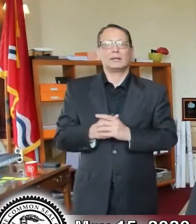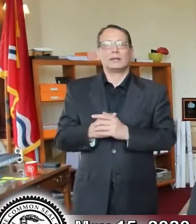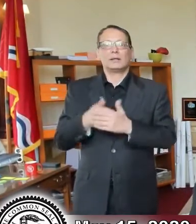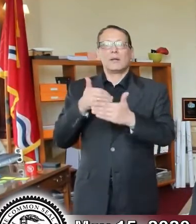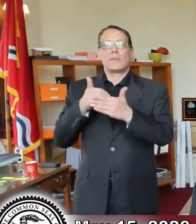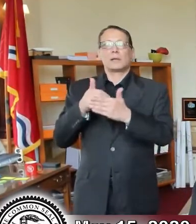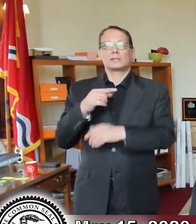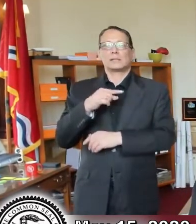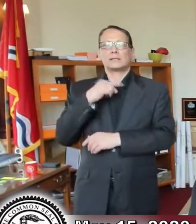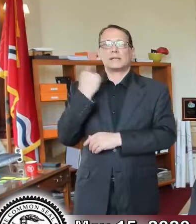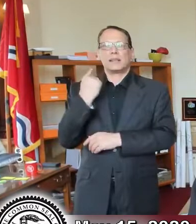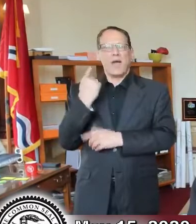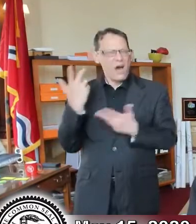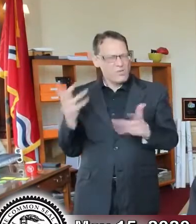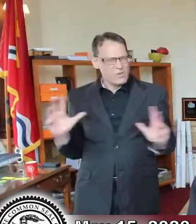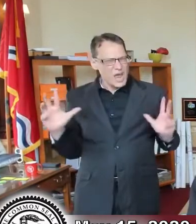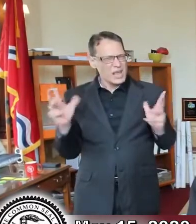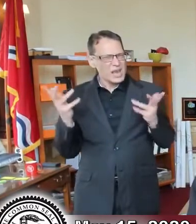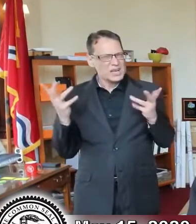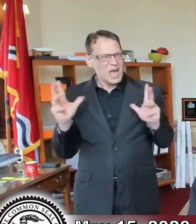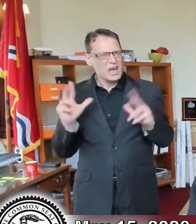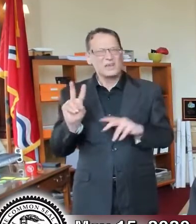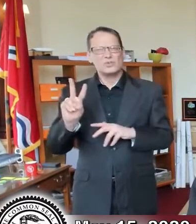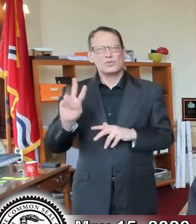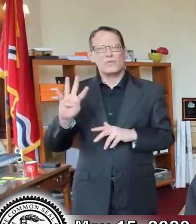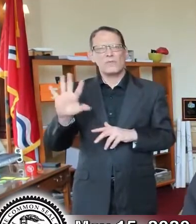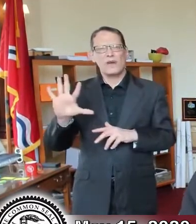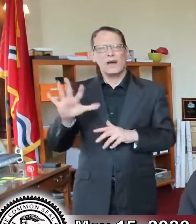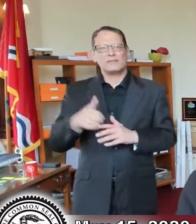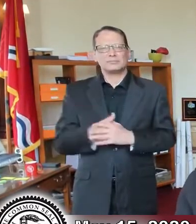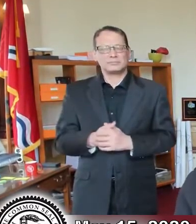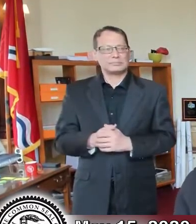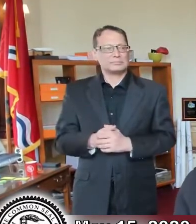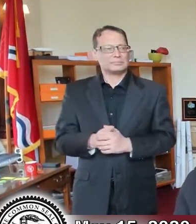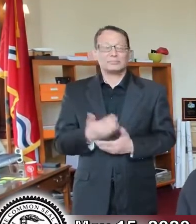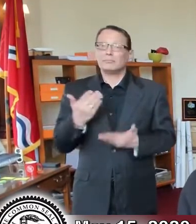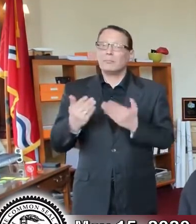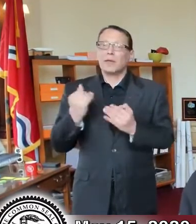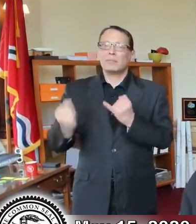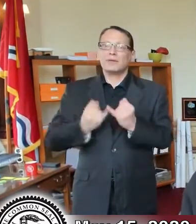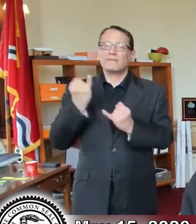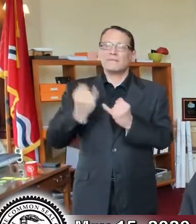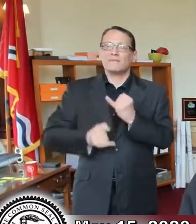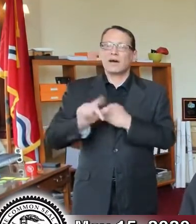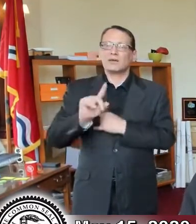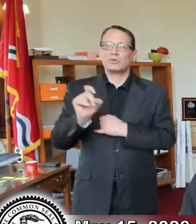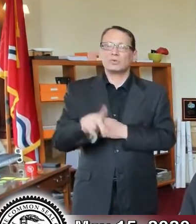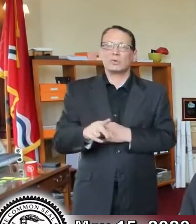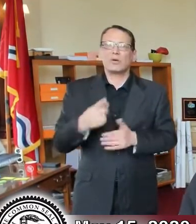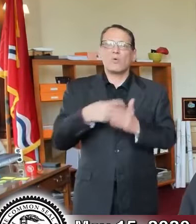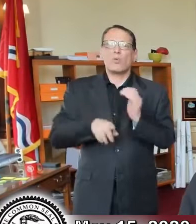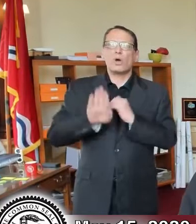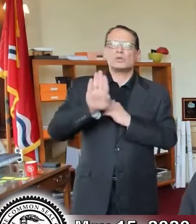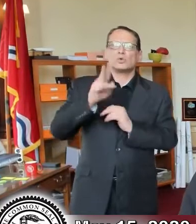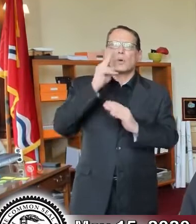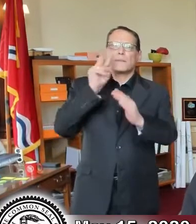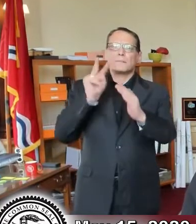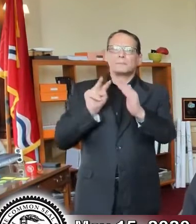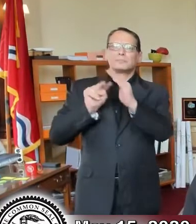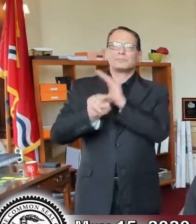deadline, so We're already done? almost 2:45. Okay. Maybe final question, what are your predictions,